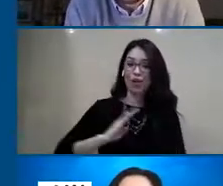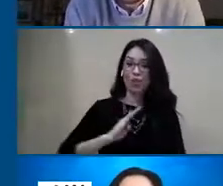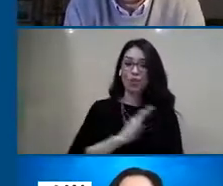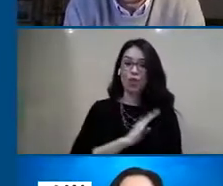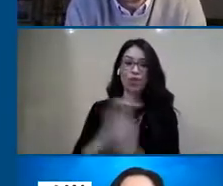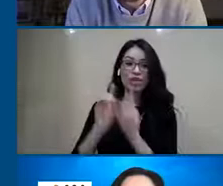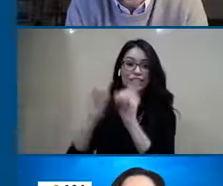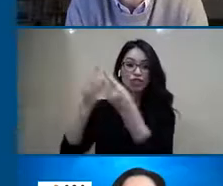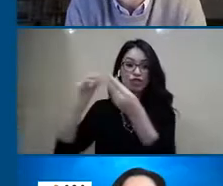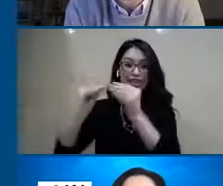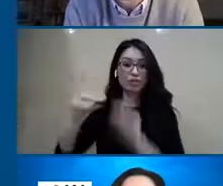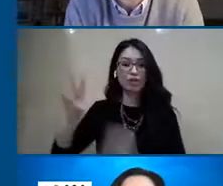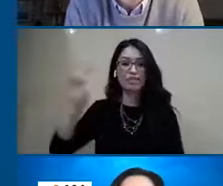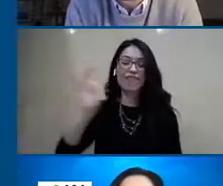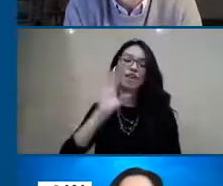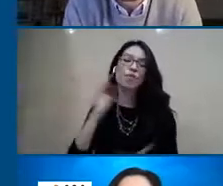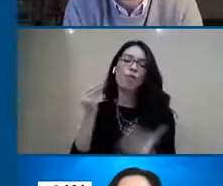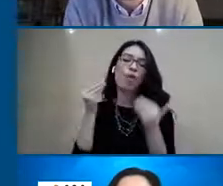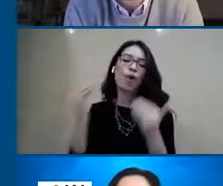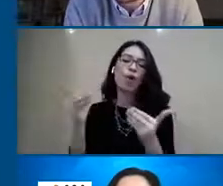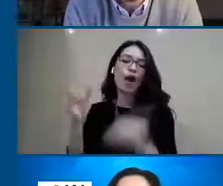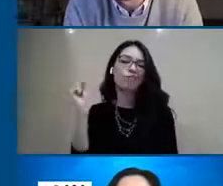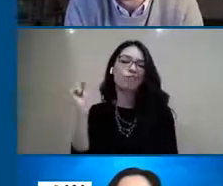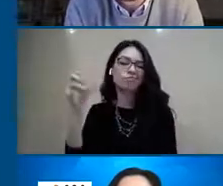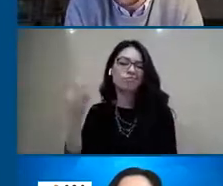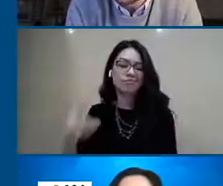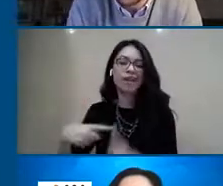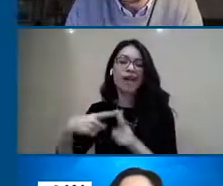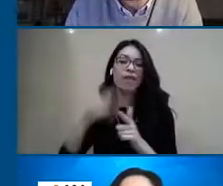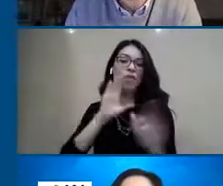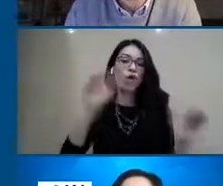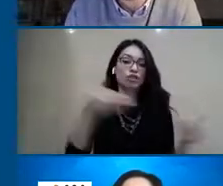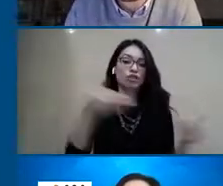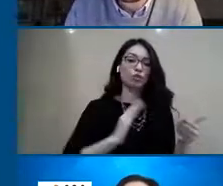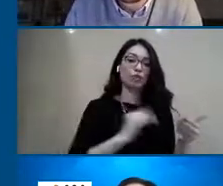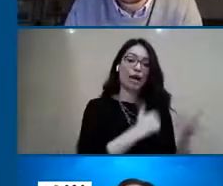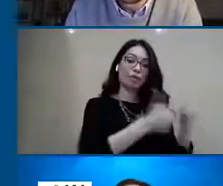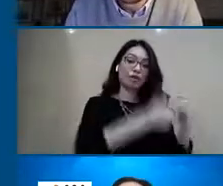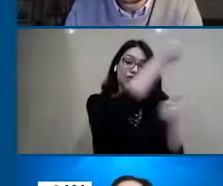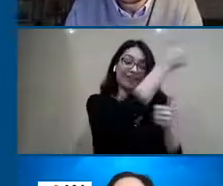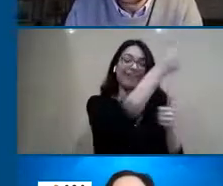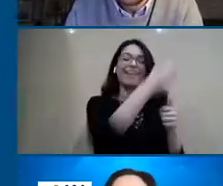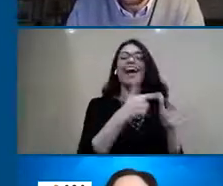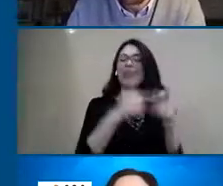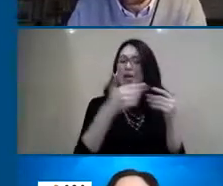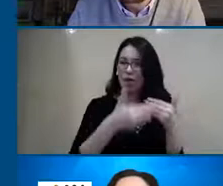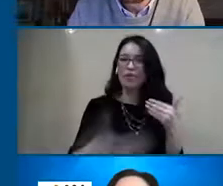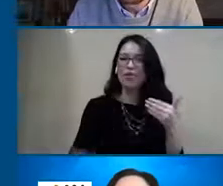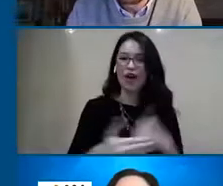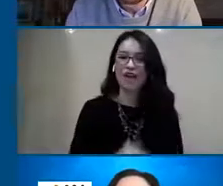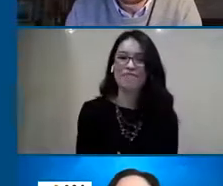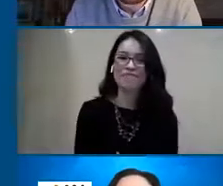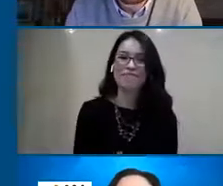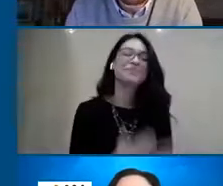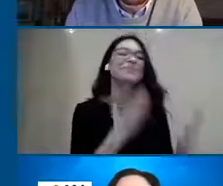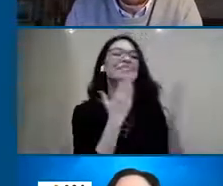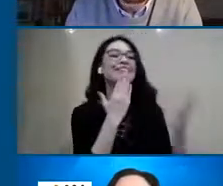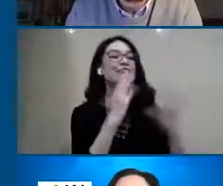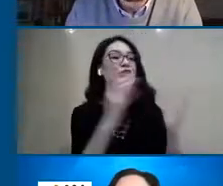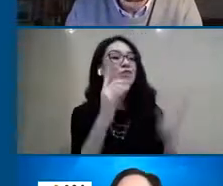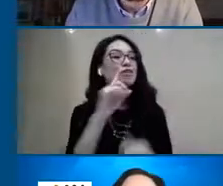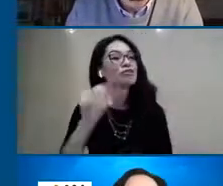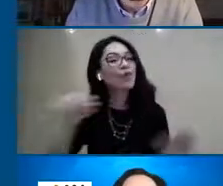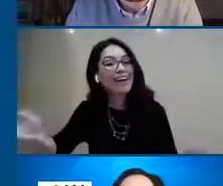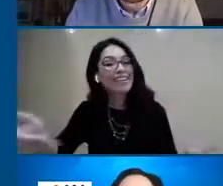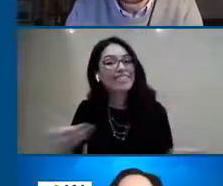to say a few words, and then I'll introduce our superintendent and go from there. Thanks, Tanya. Thanks so much for inviting us to co-host, Nick, and